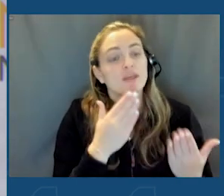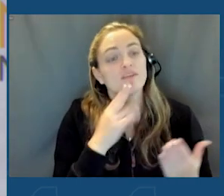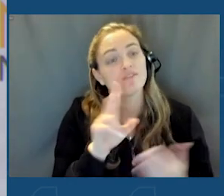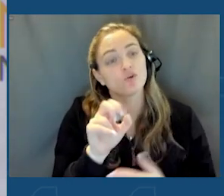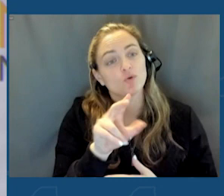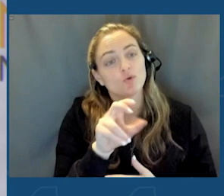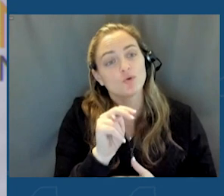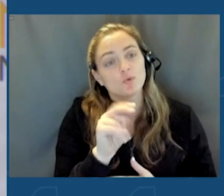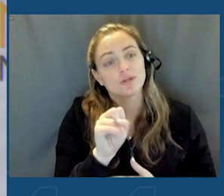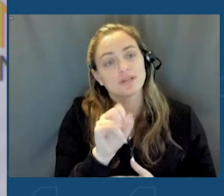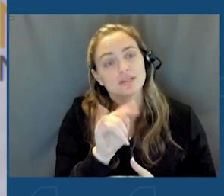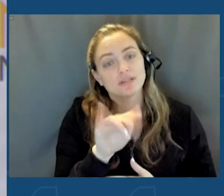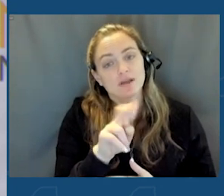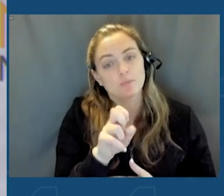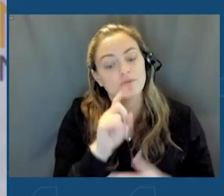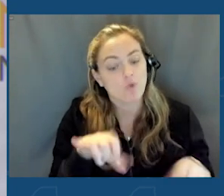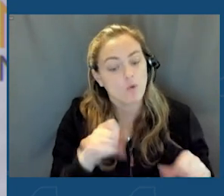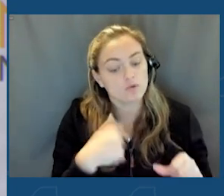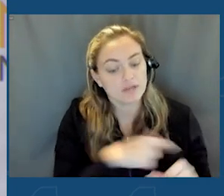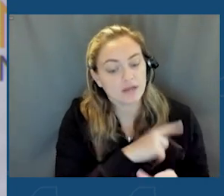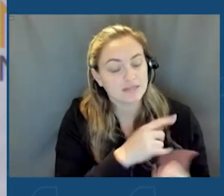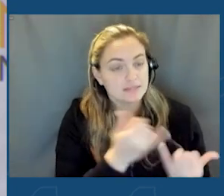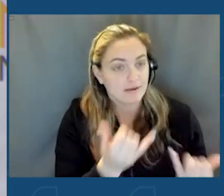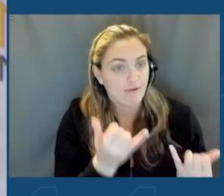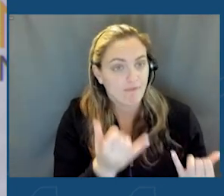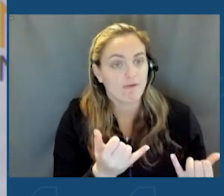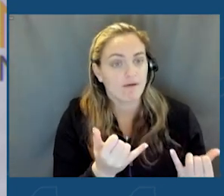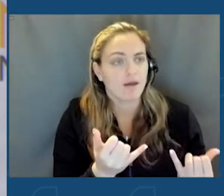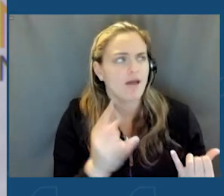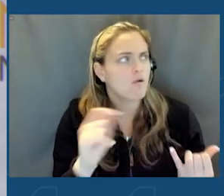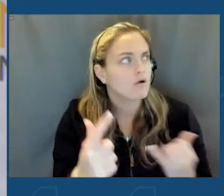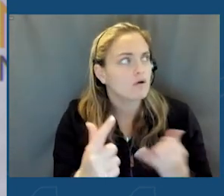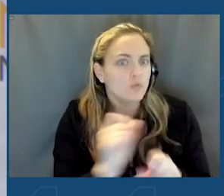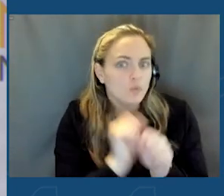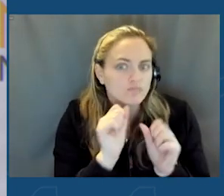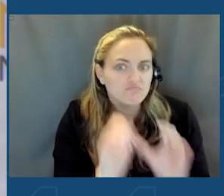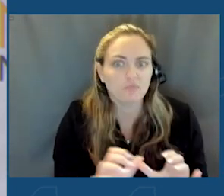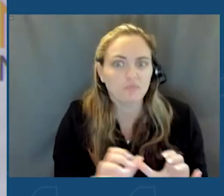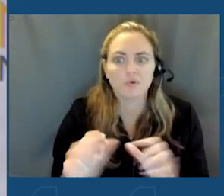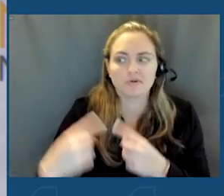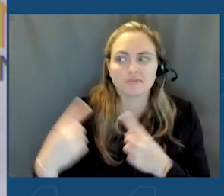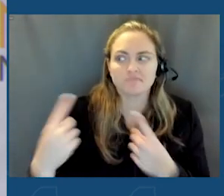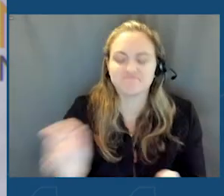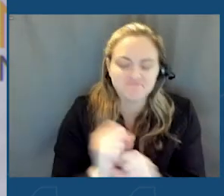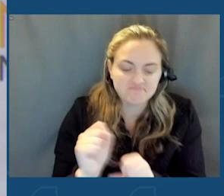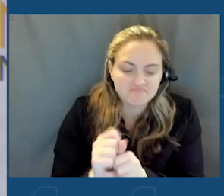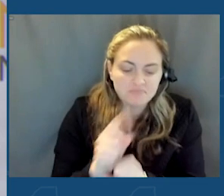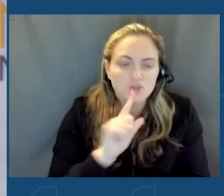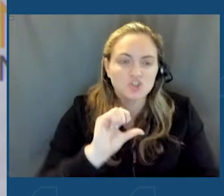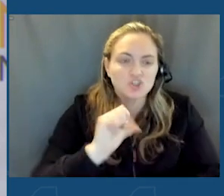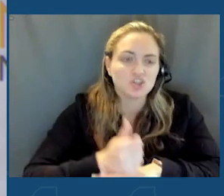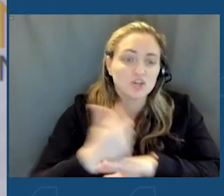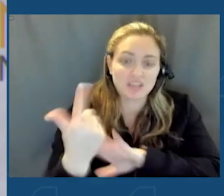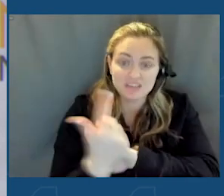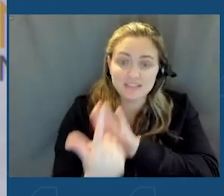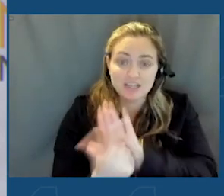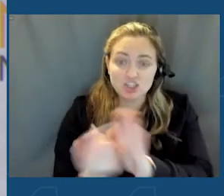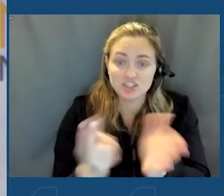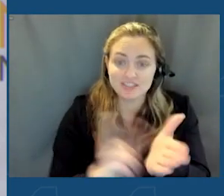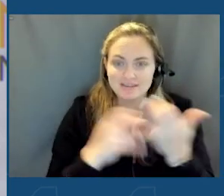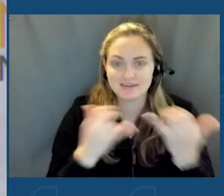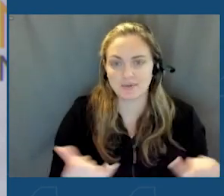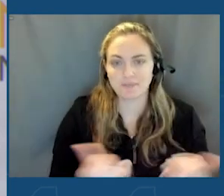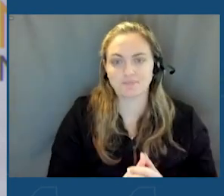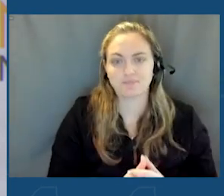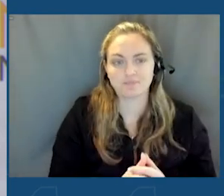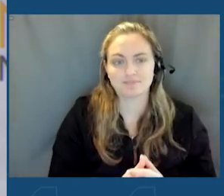this morning, and to all of the legislators who did so much work to get this incredible legislation to be signed today, and